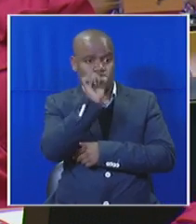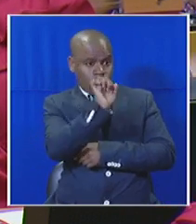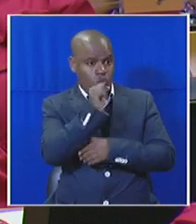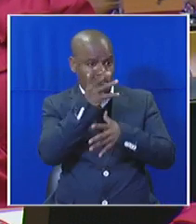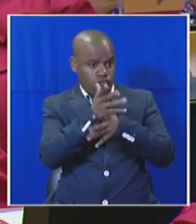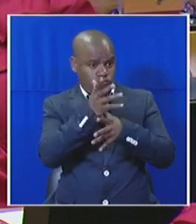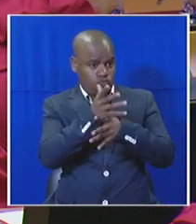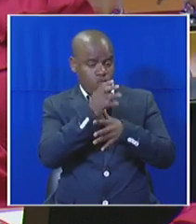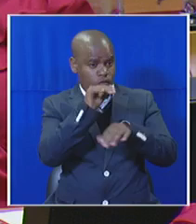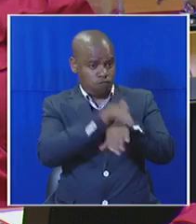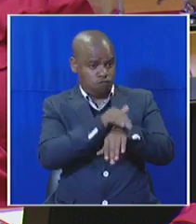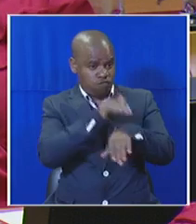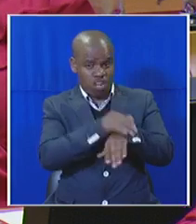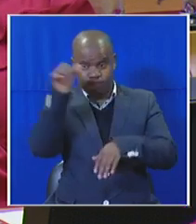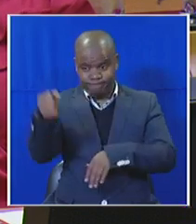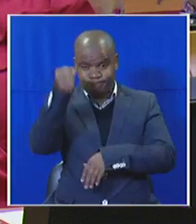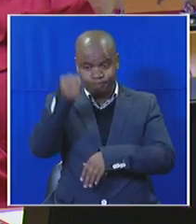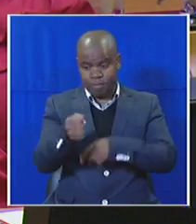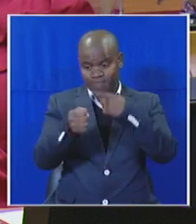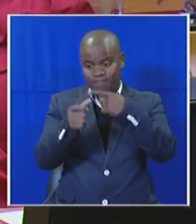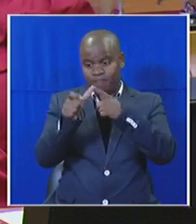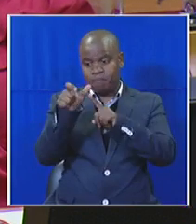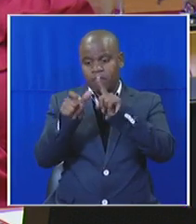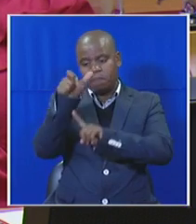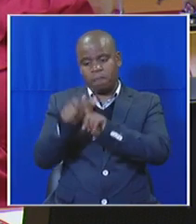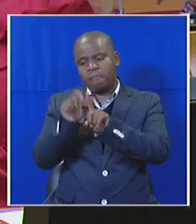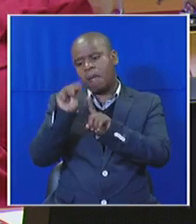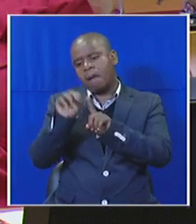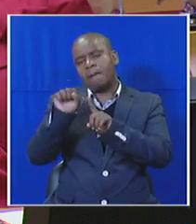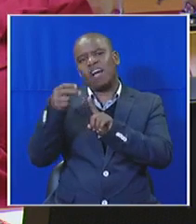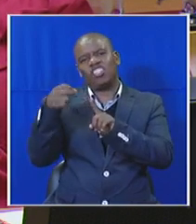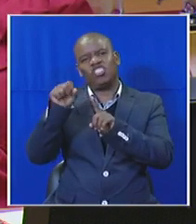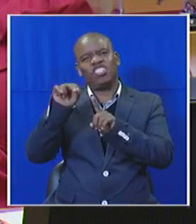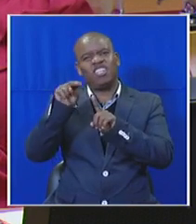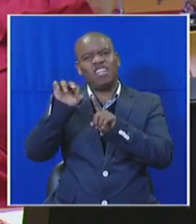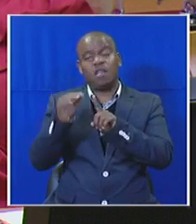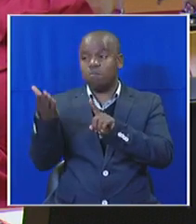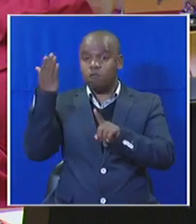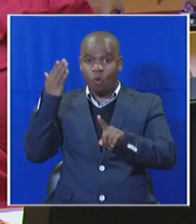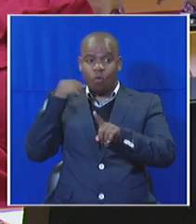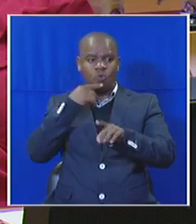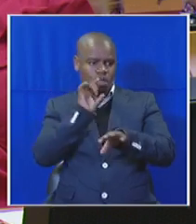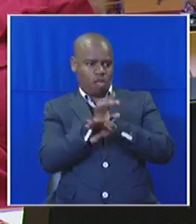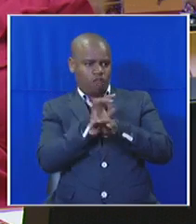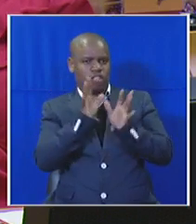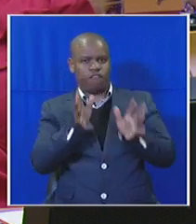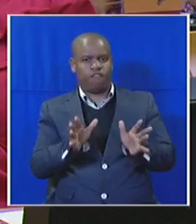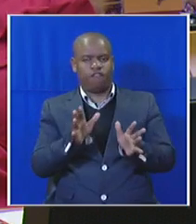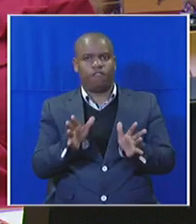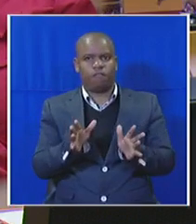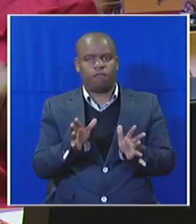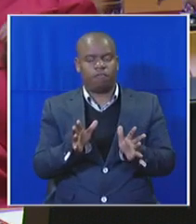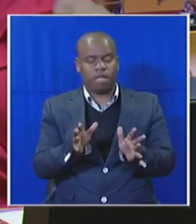uGlenn Mashinini owaye personal advisor yakho, ngibona ukuthi vele umqokele ukuthi